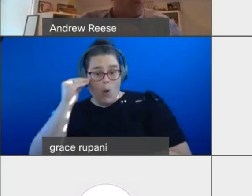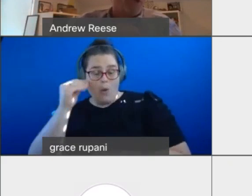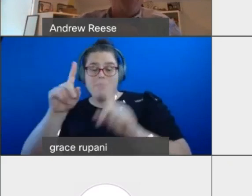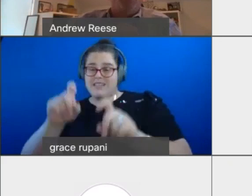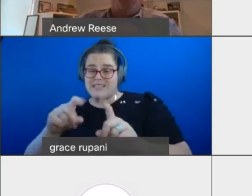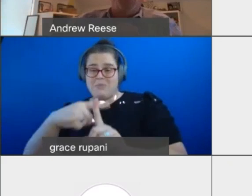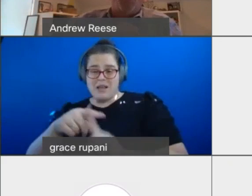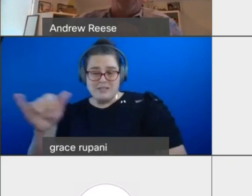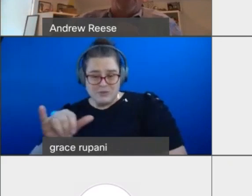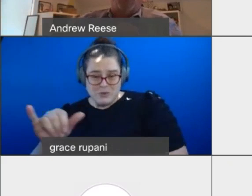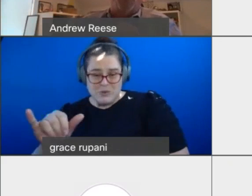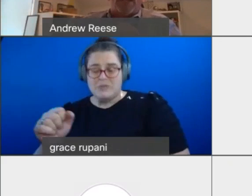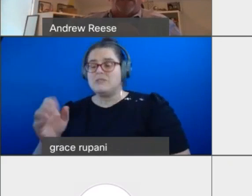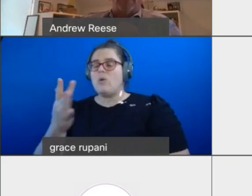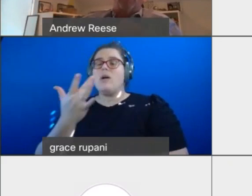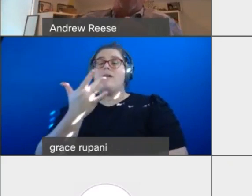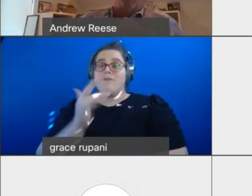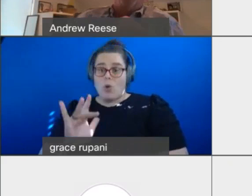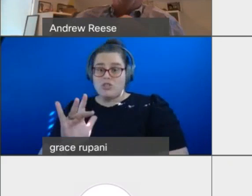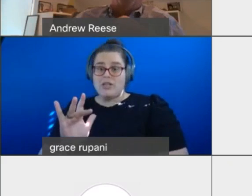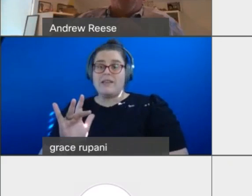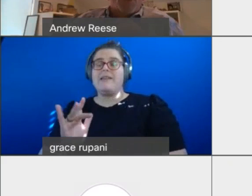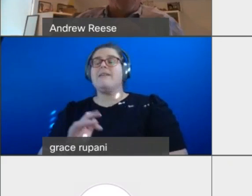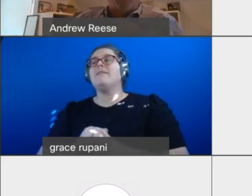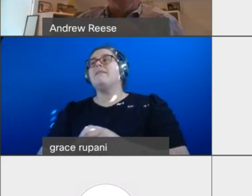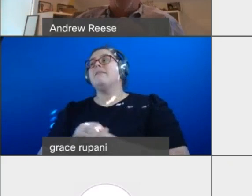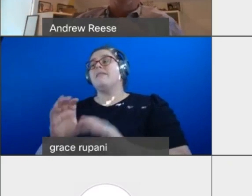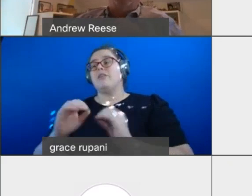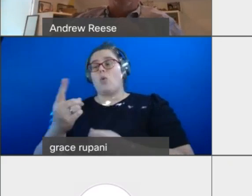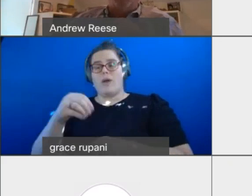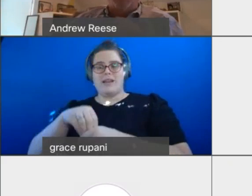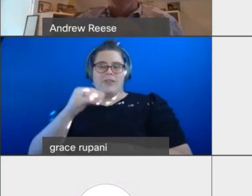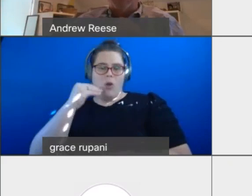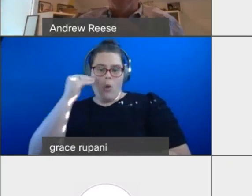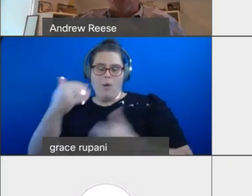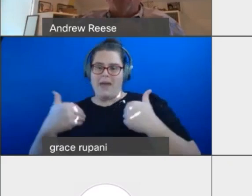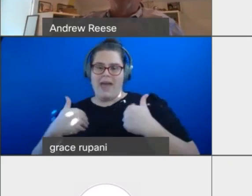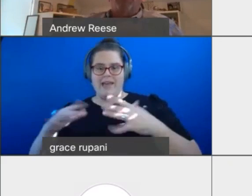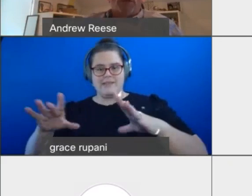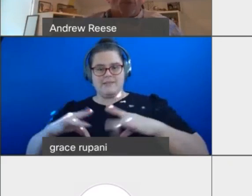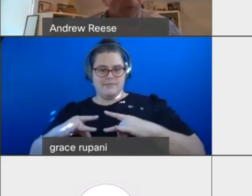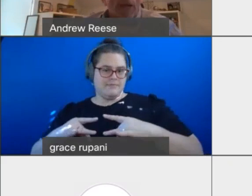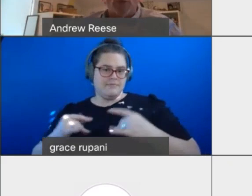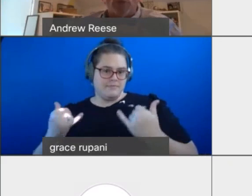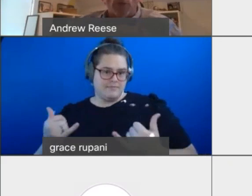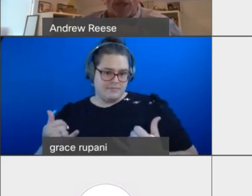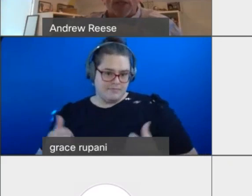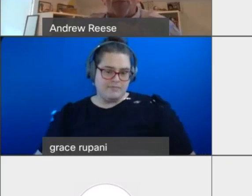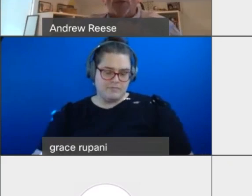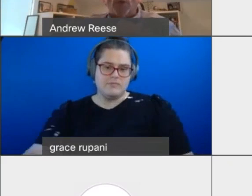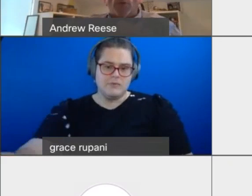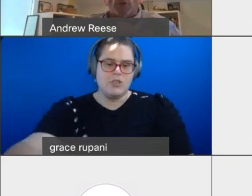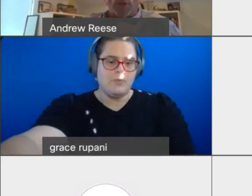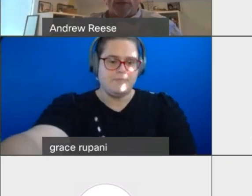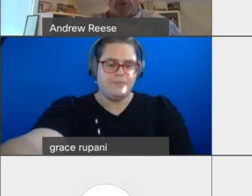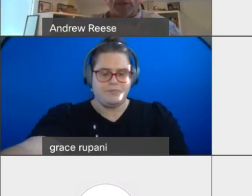another one, no one in that home has. We are monitoring closely along with DC Health. The provider is checking up on